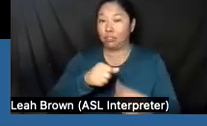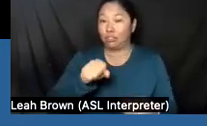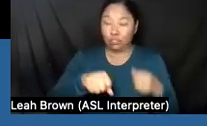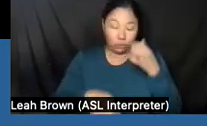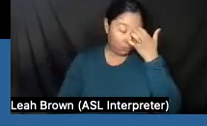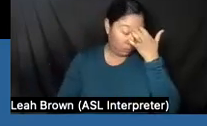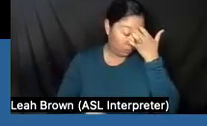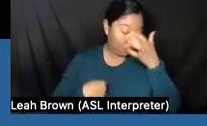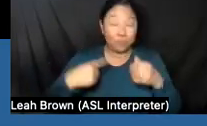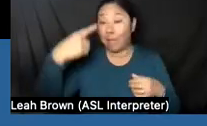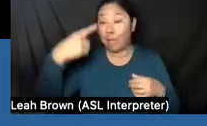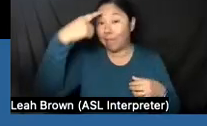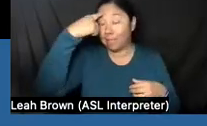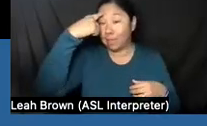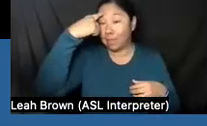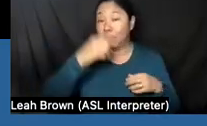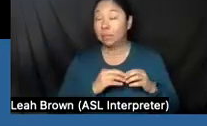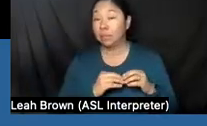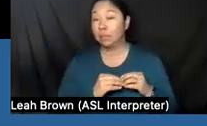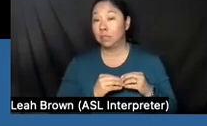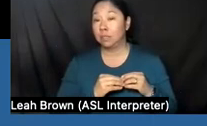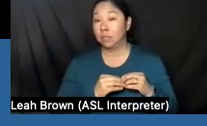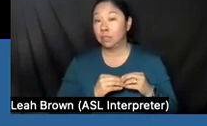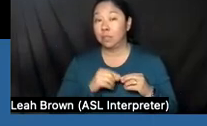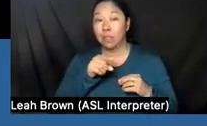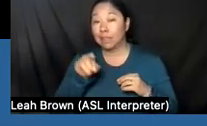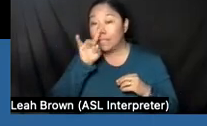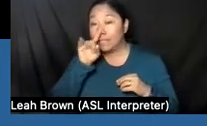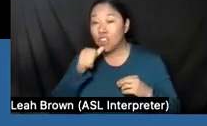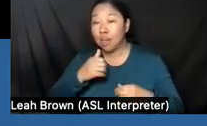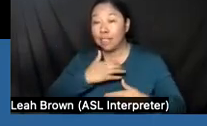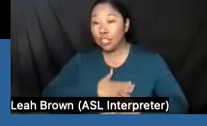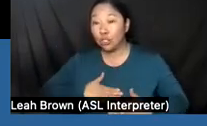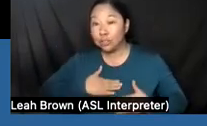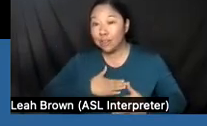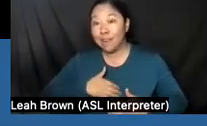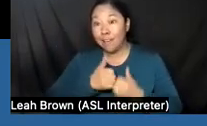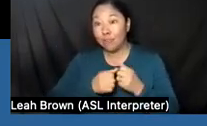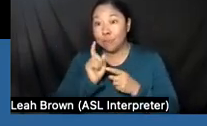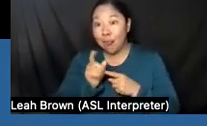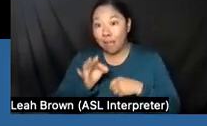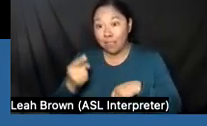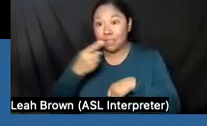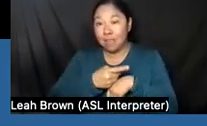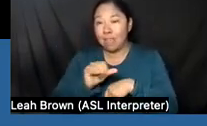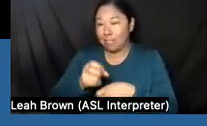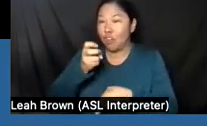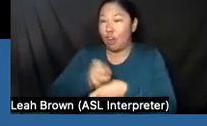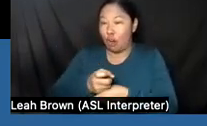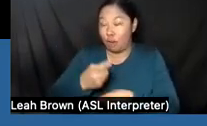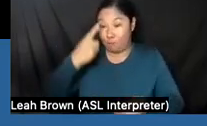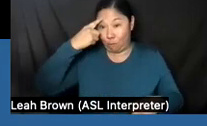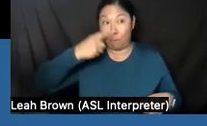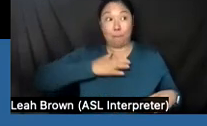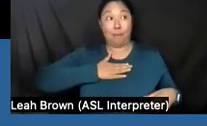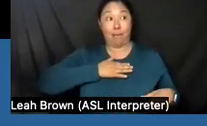I think just the fact that they're not entertained every minute of the day is hard. For my kids, they